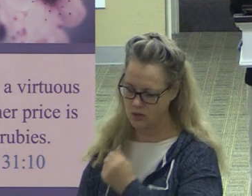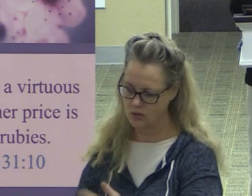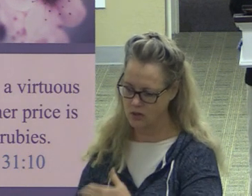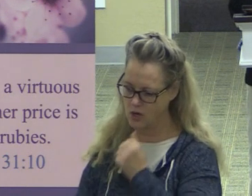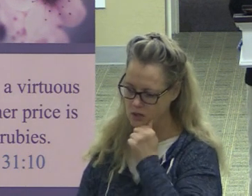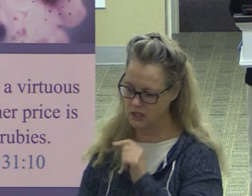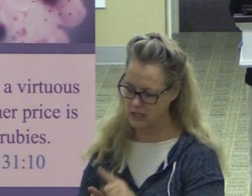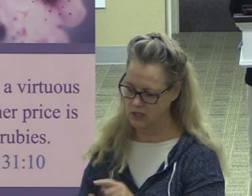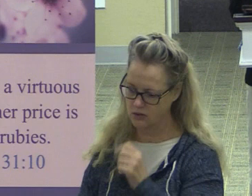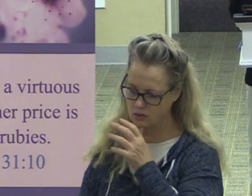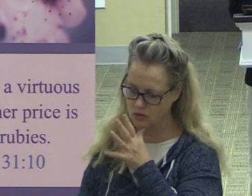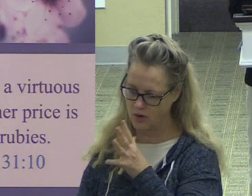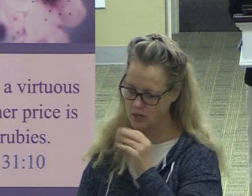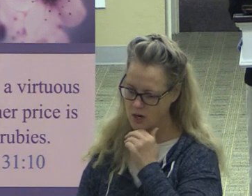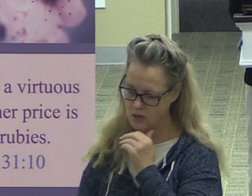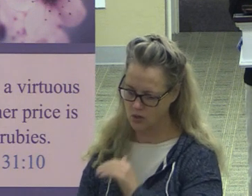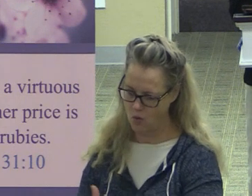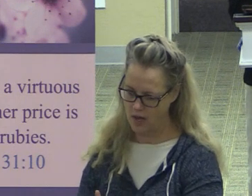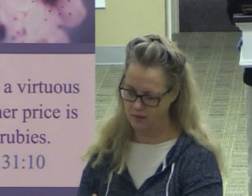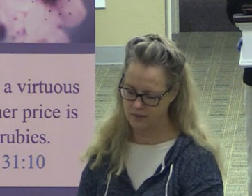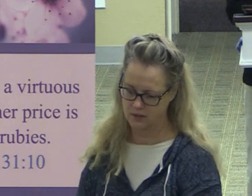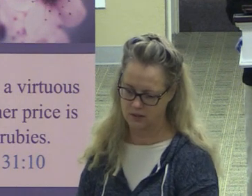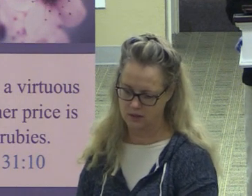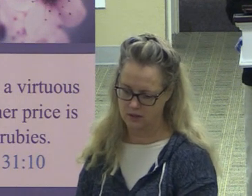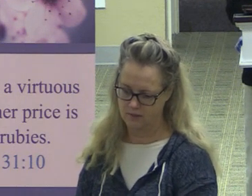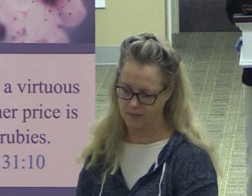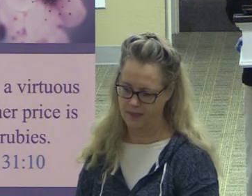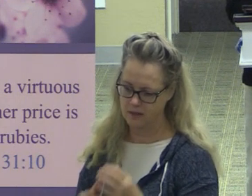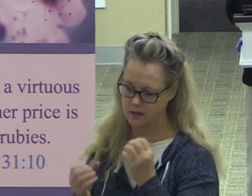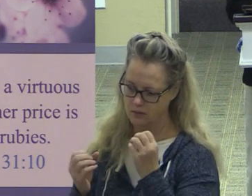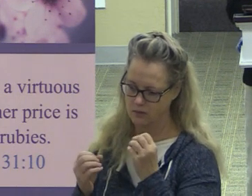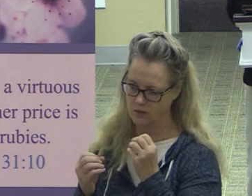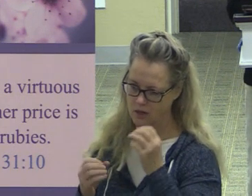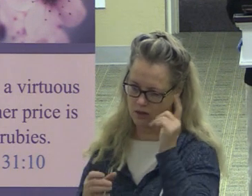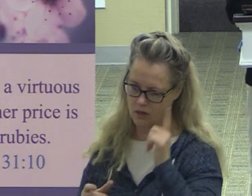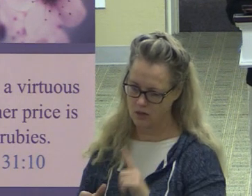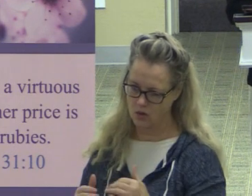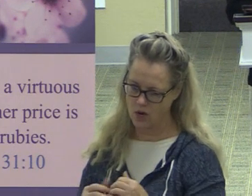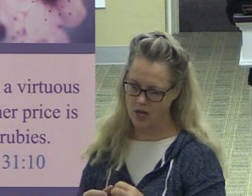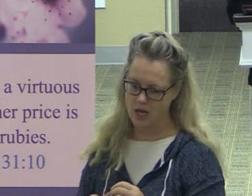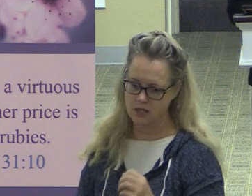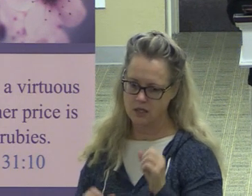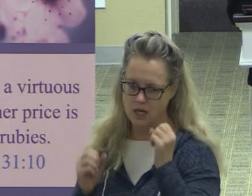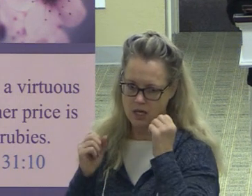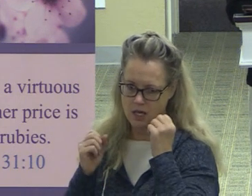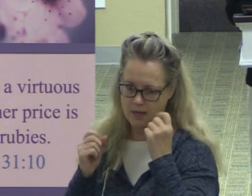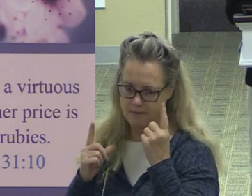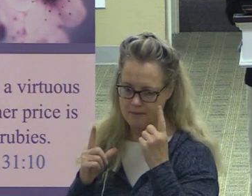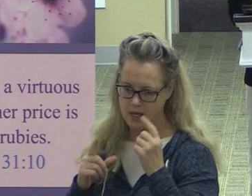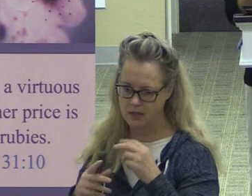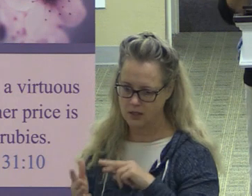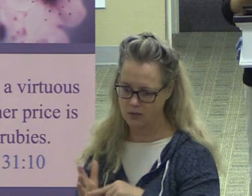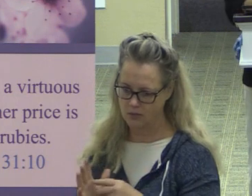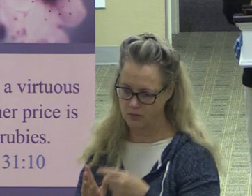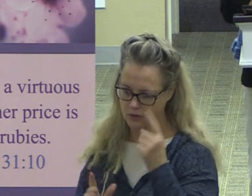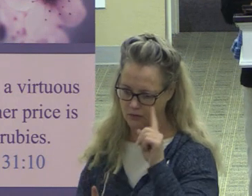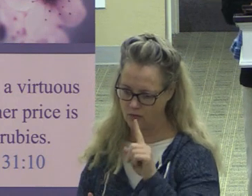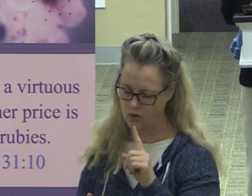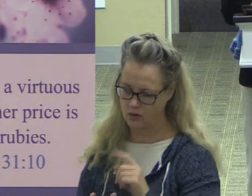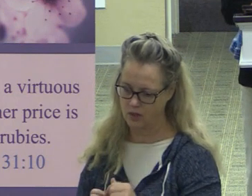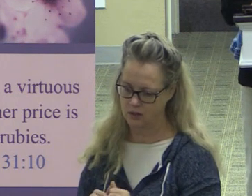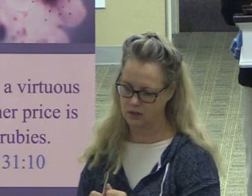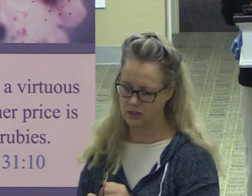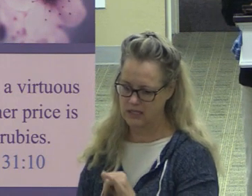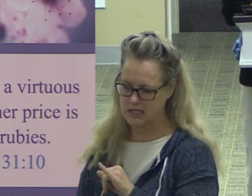sisters, granddaughters, wives. The Lord has an amazing purpose for us in spite of ourselves. What we think we can